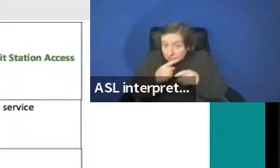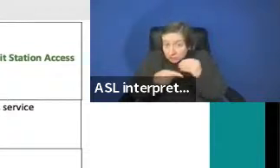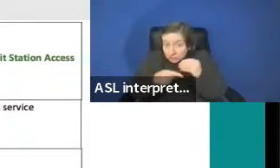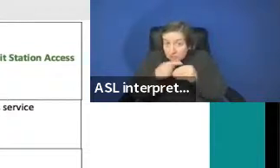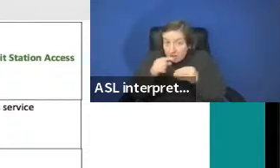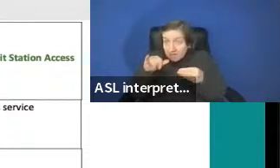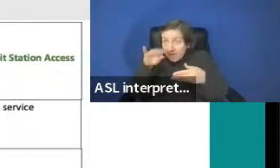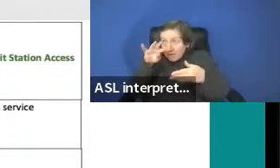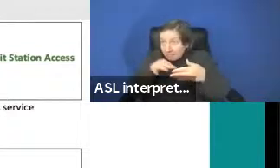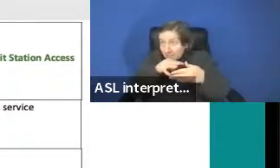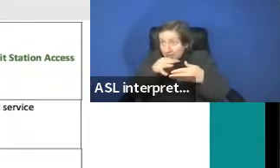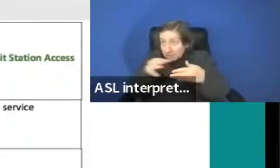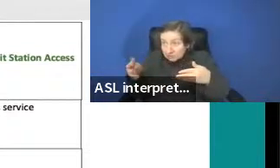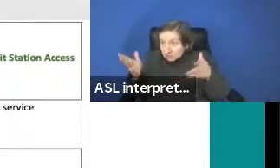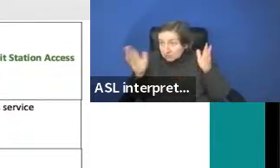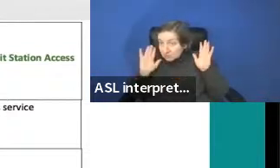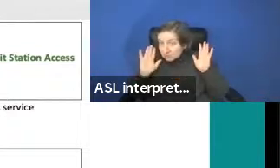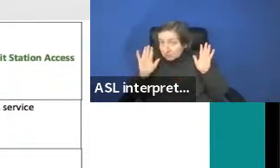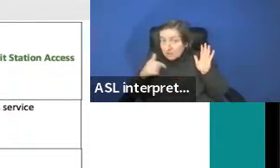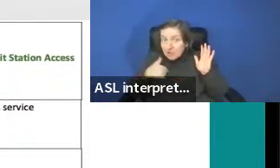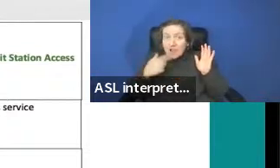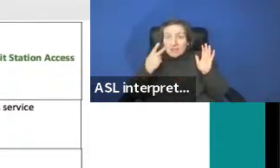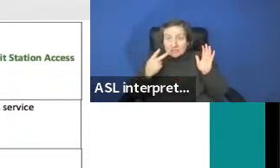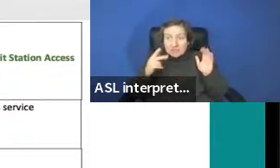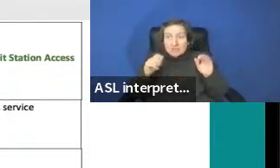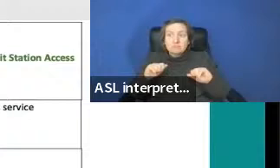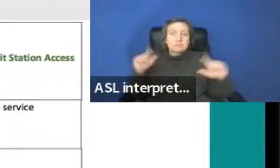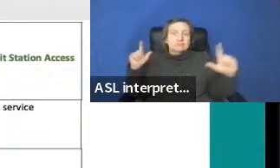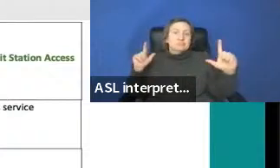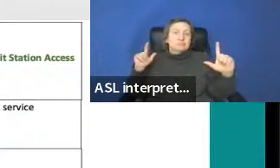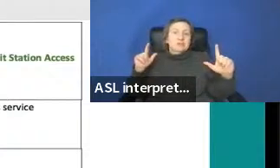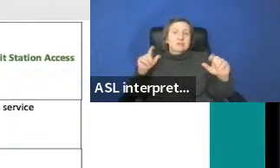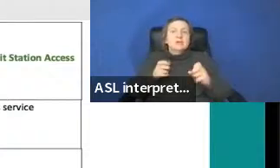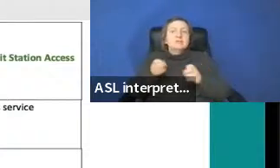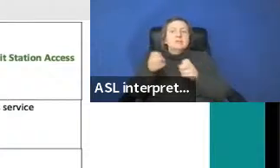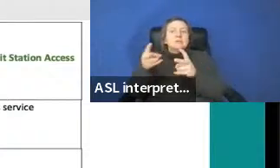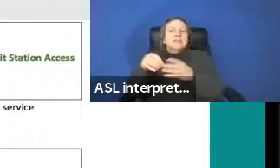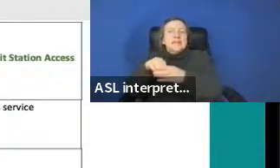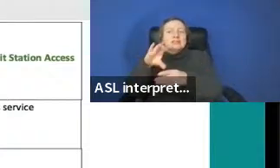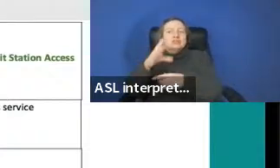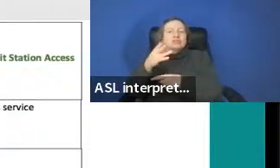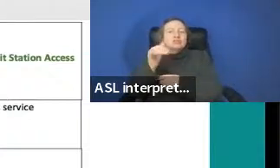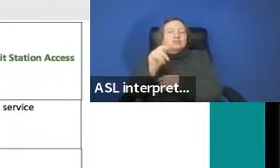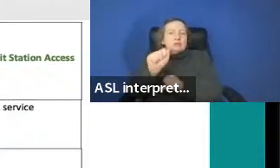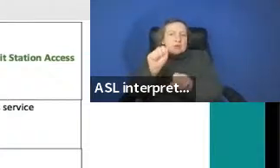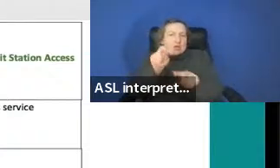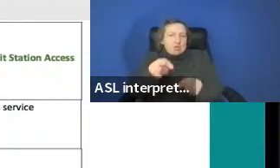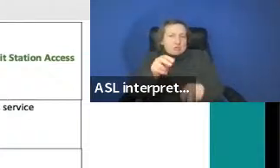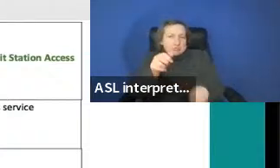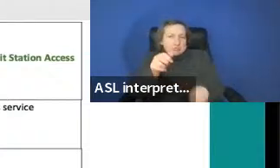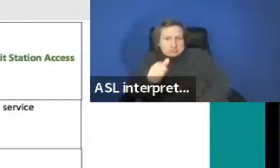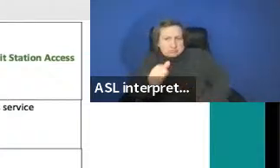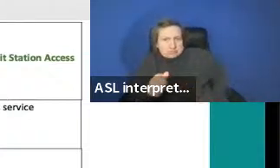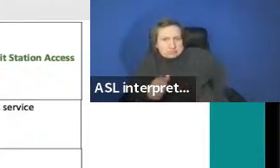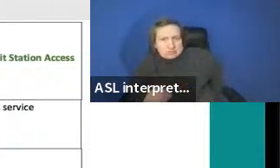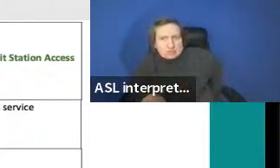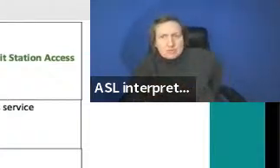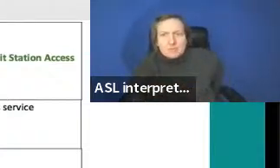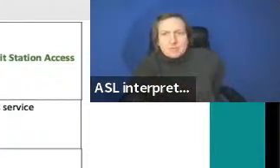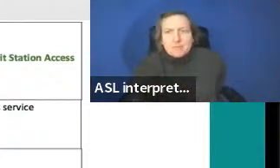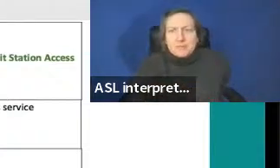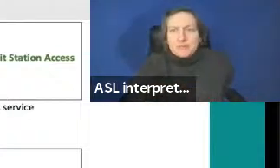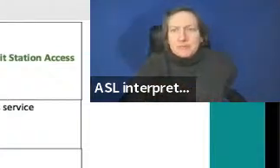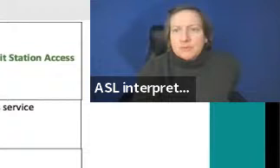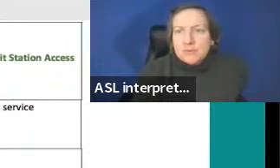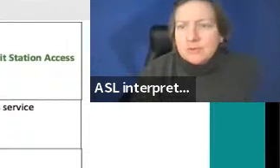matrix, which I now see has been popped into the chat for your review. And if there's